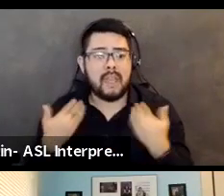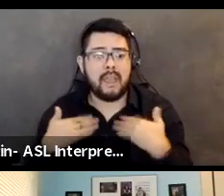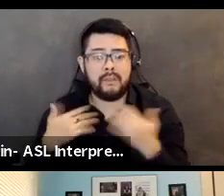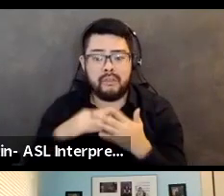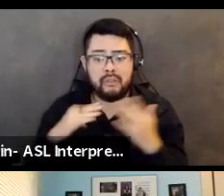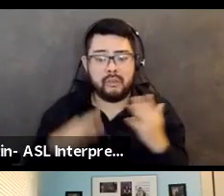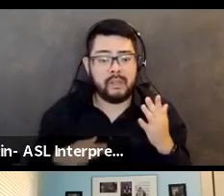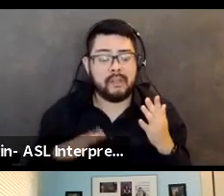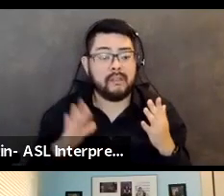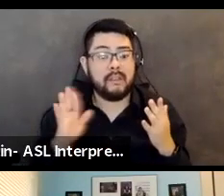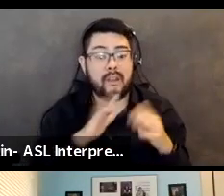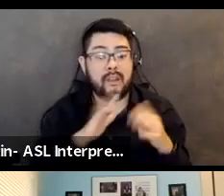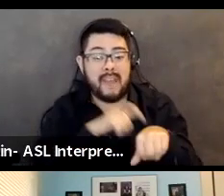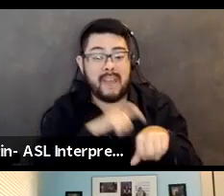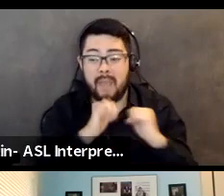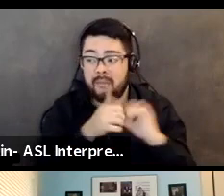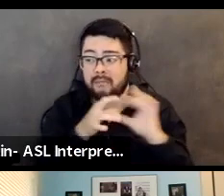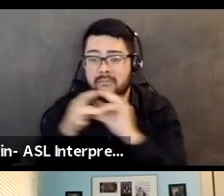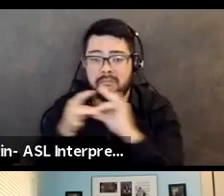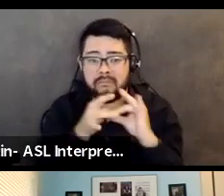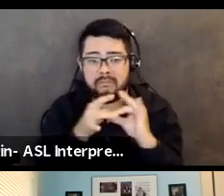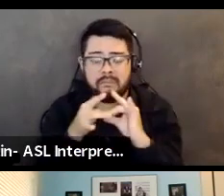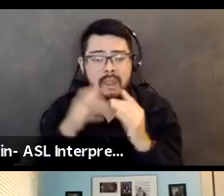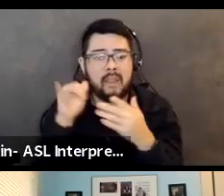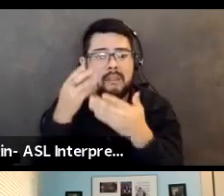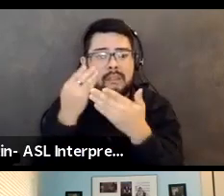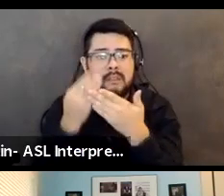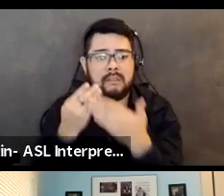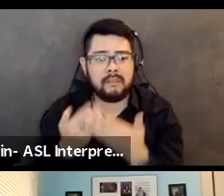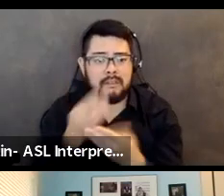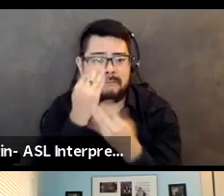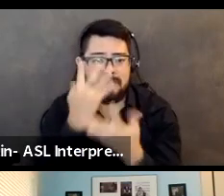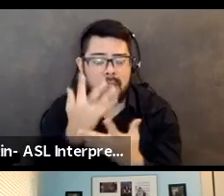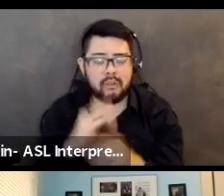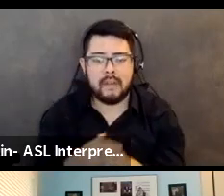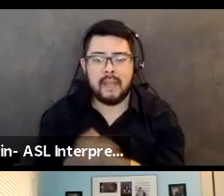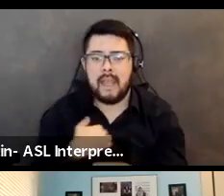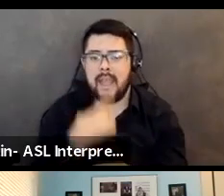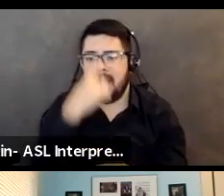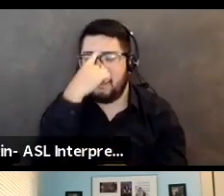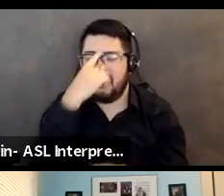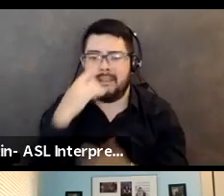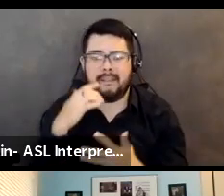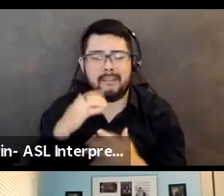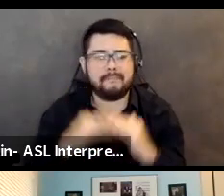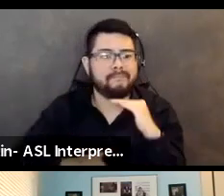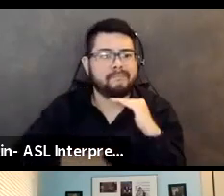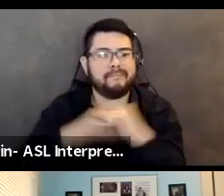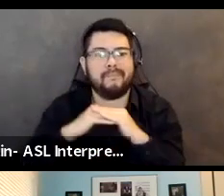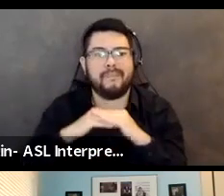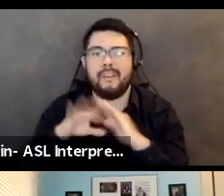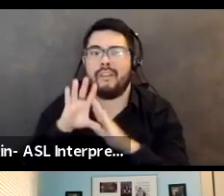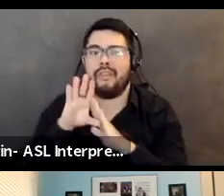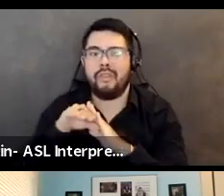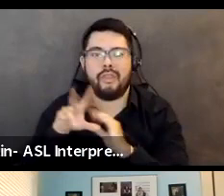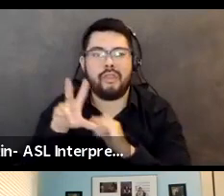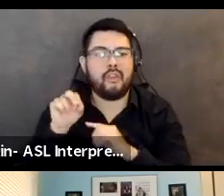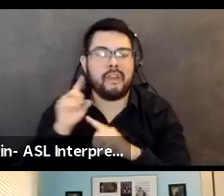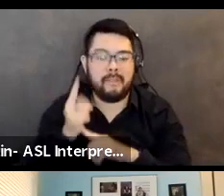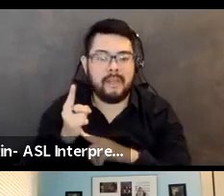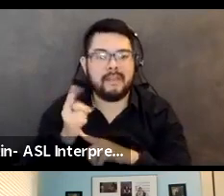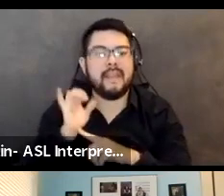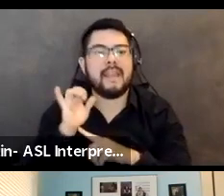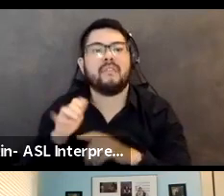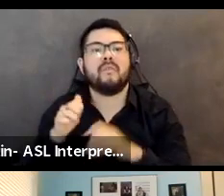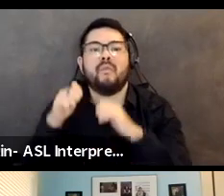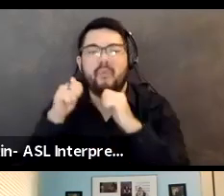time i think gives like the top number like half an hour and always with an adult